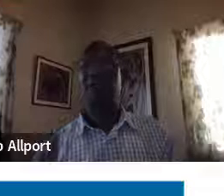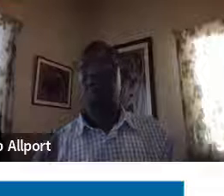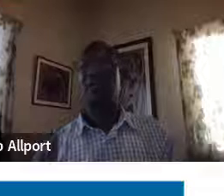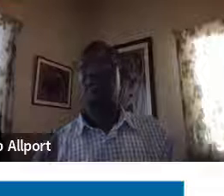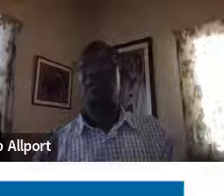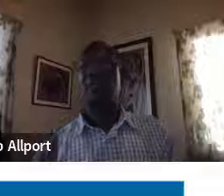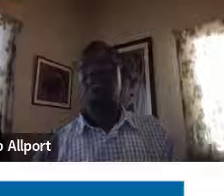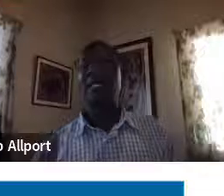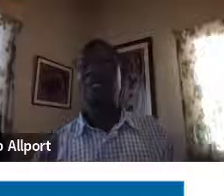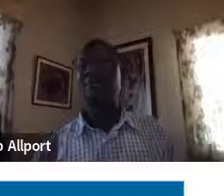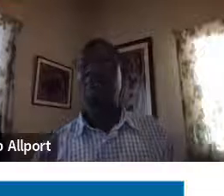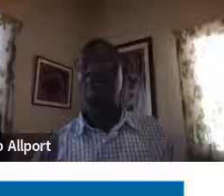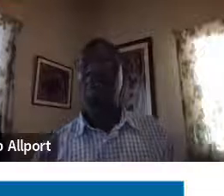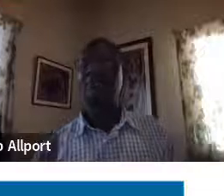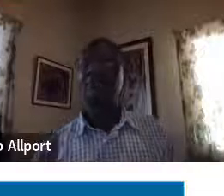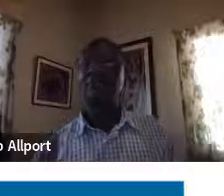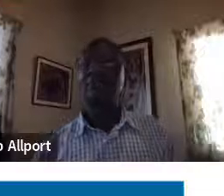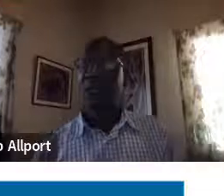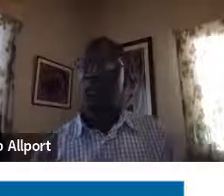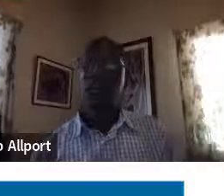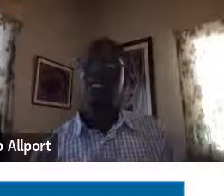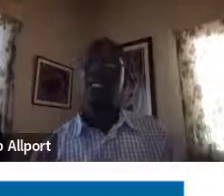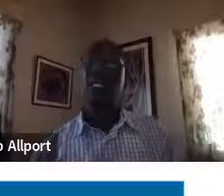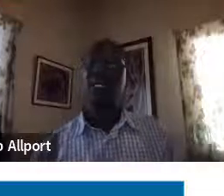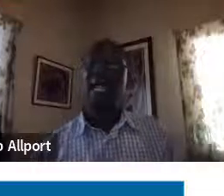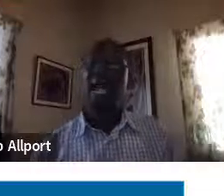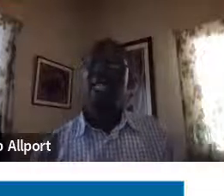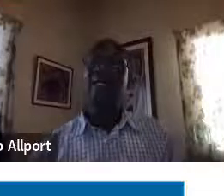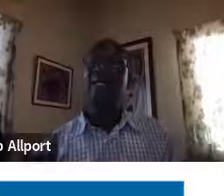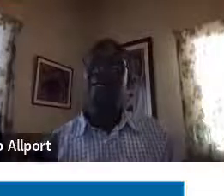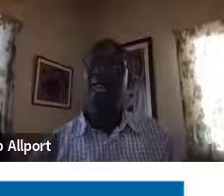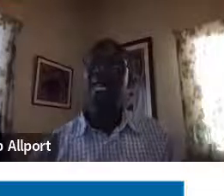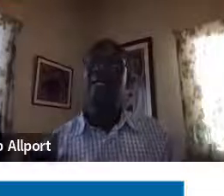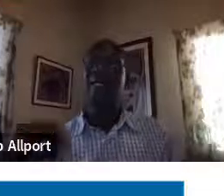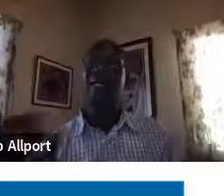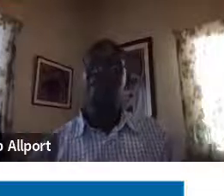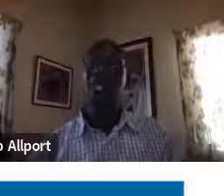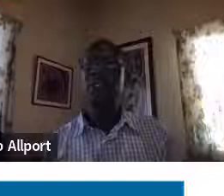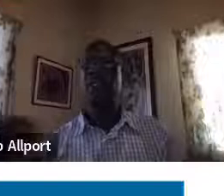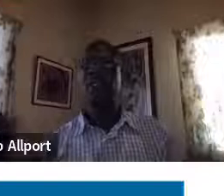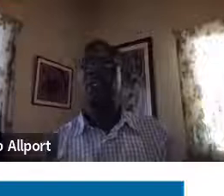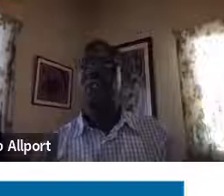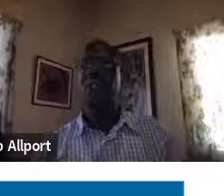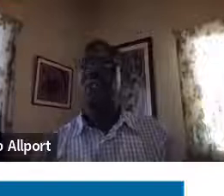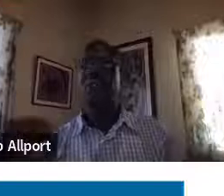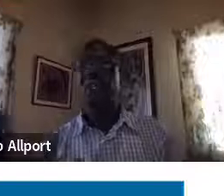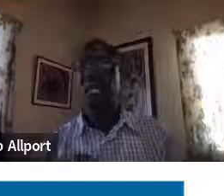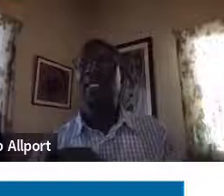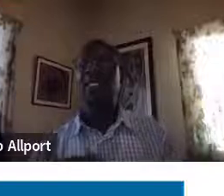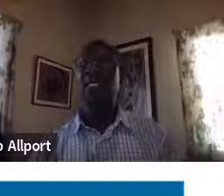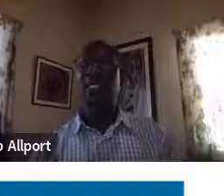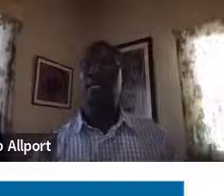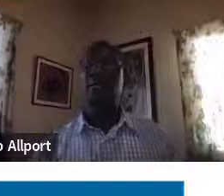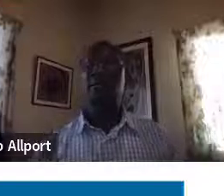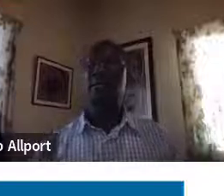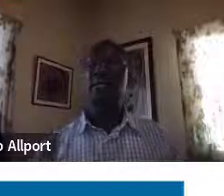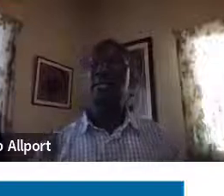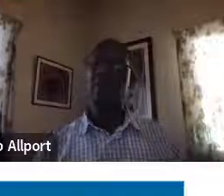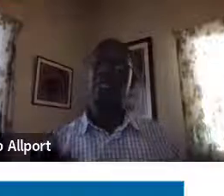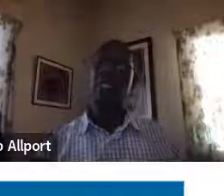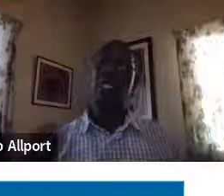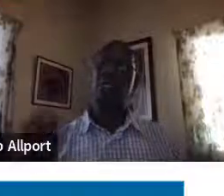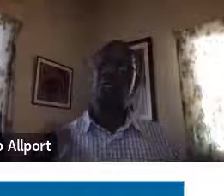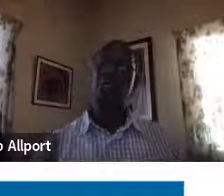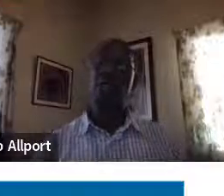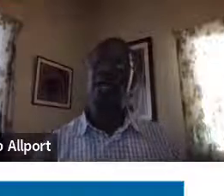weather. But the goal is run many simulation as you keep on getting data,